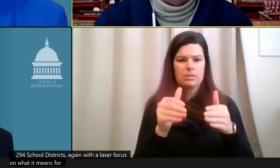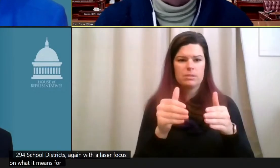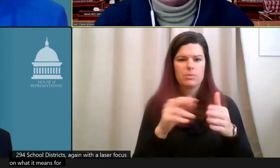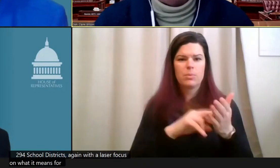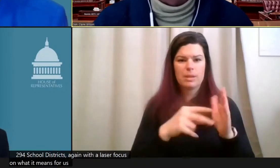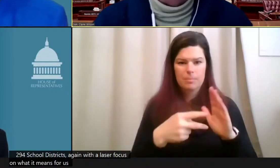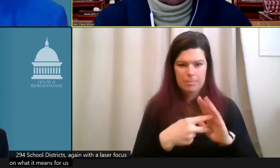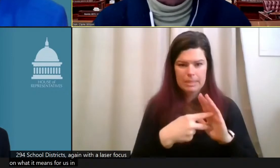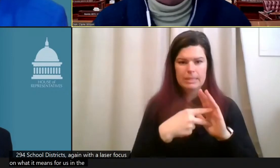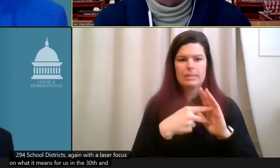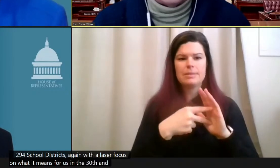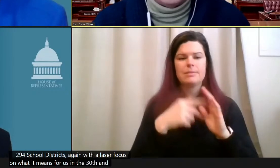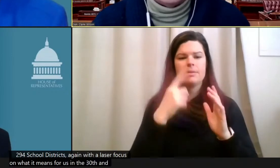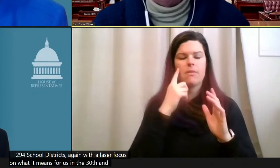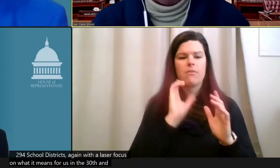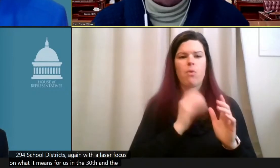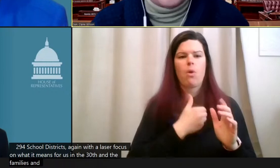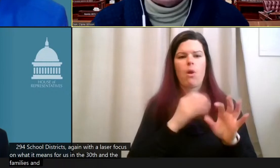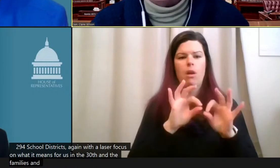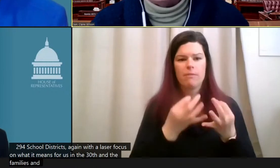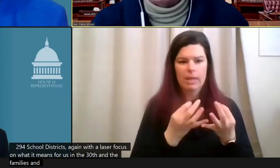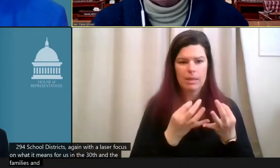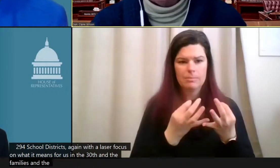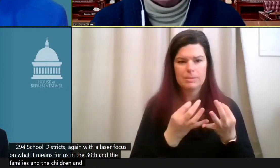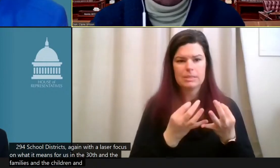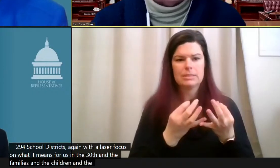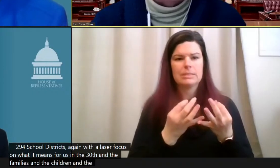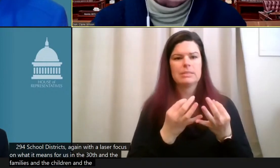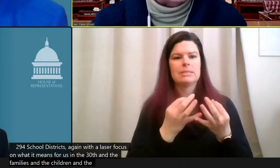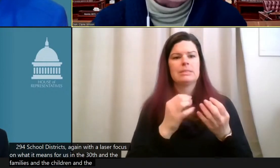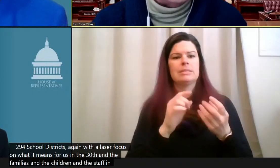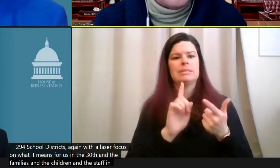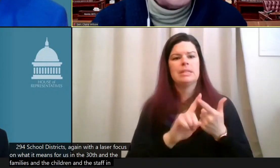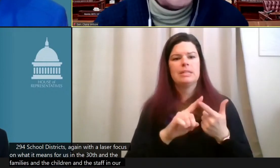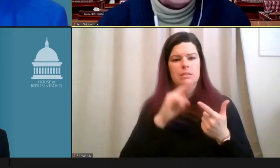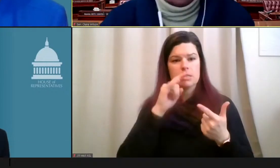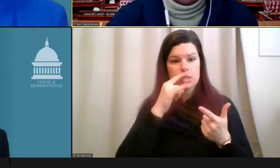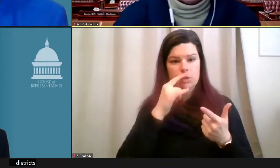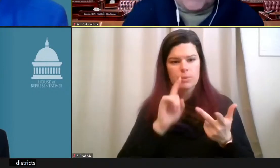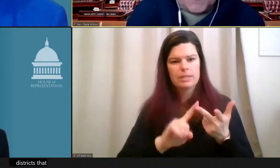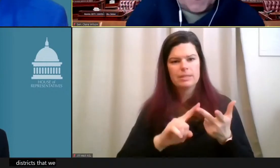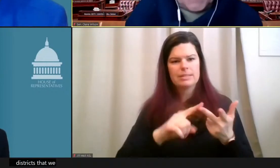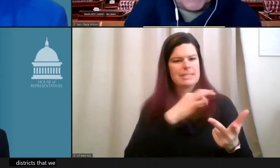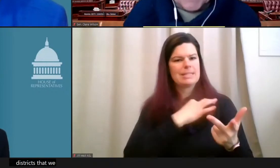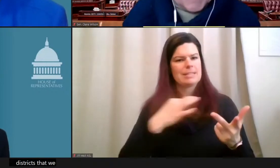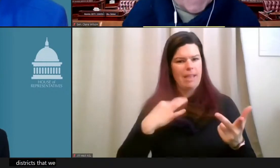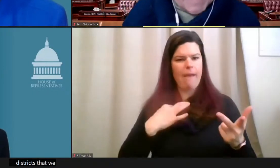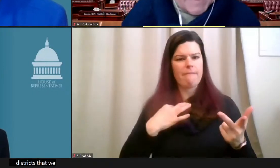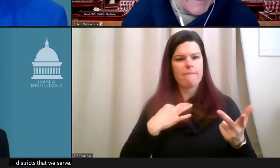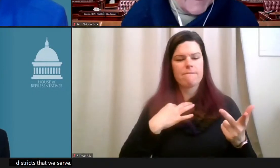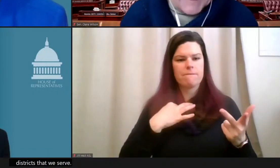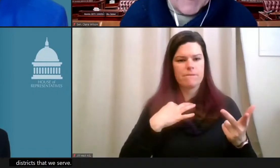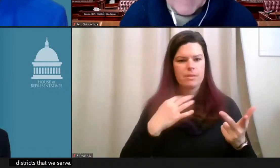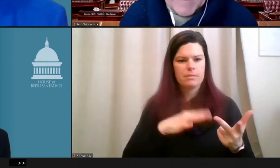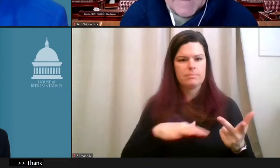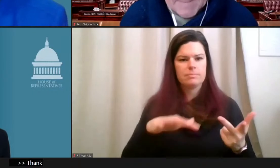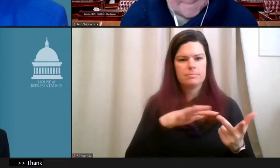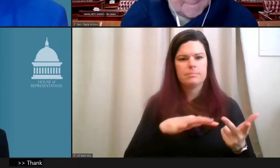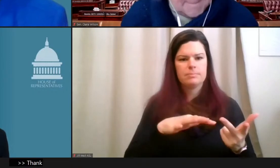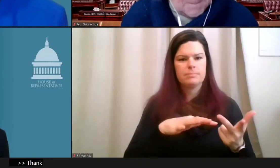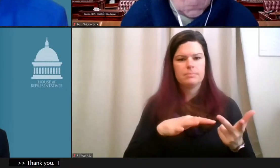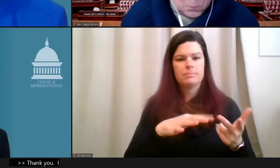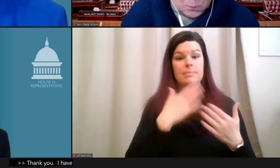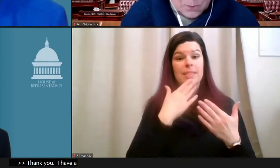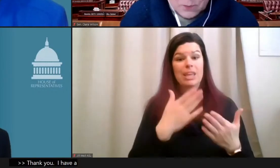30th and the families and the children and the staff in our districts that we serve. Thank you. I have a question